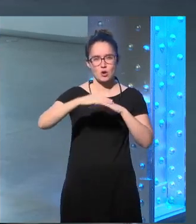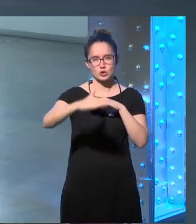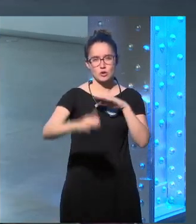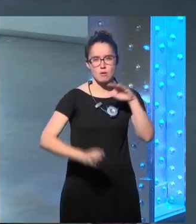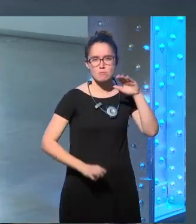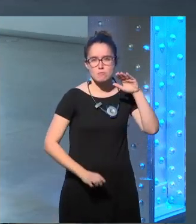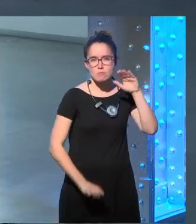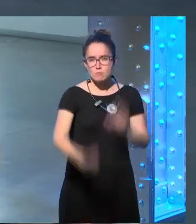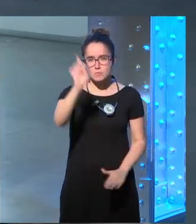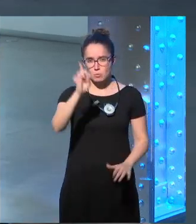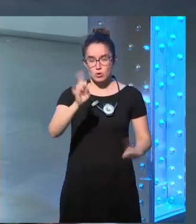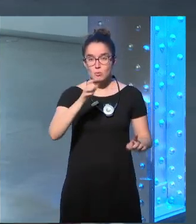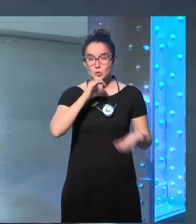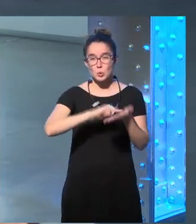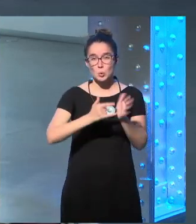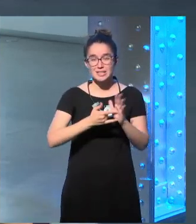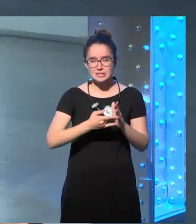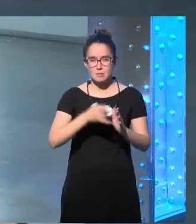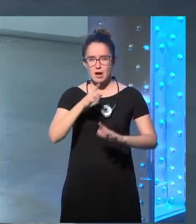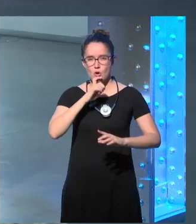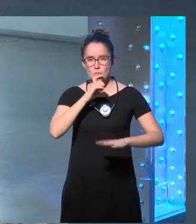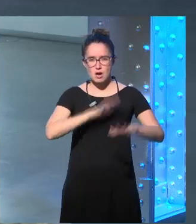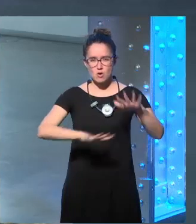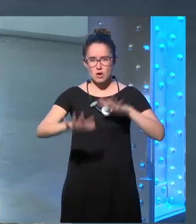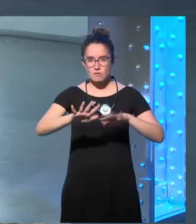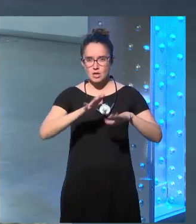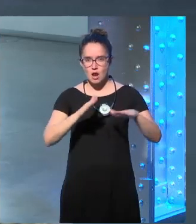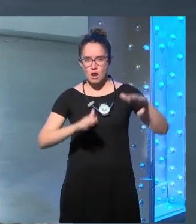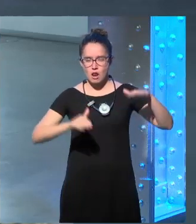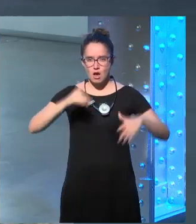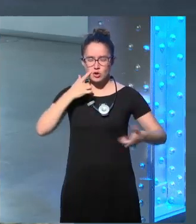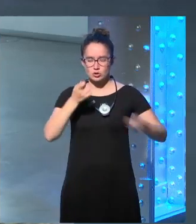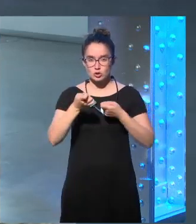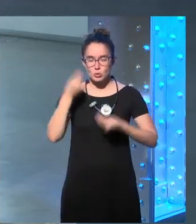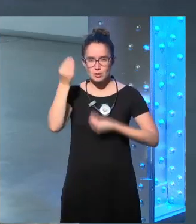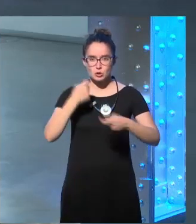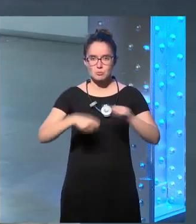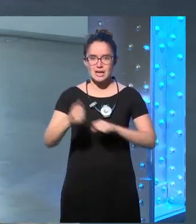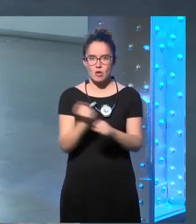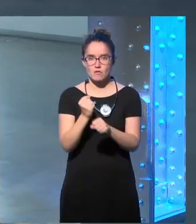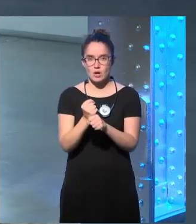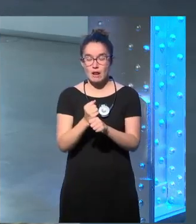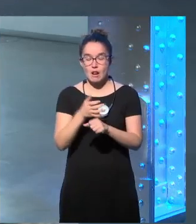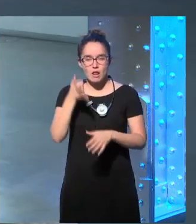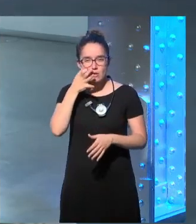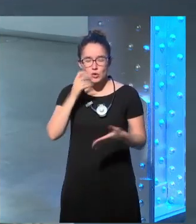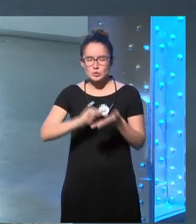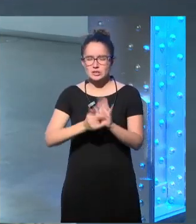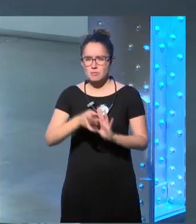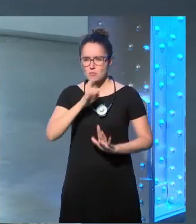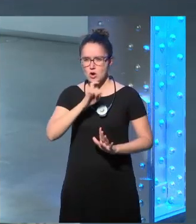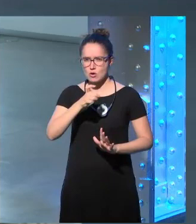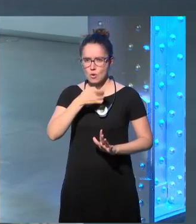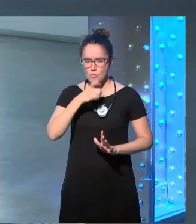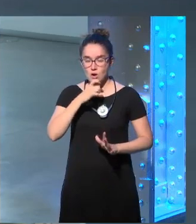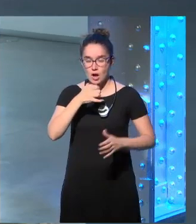for the world, we realize that the system is complex and self-regulates and self-balances itself.